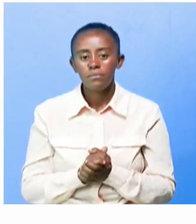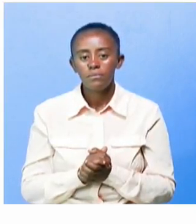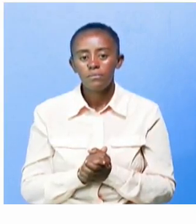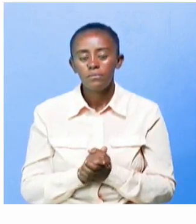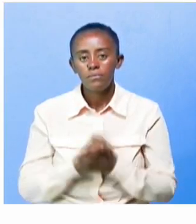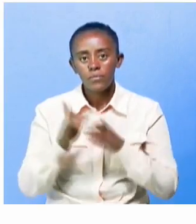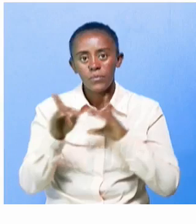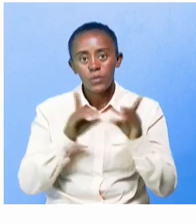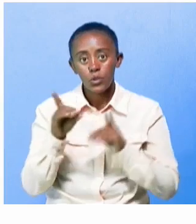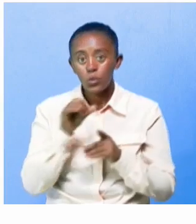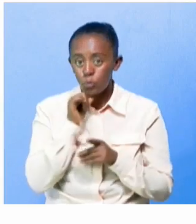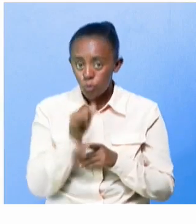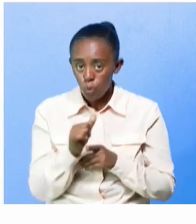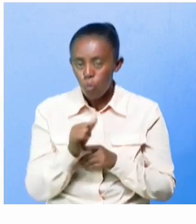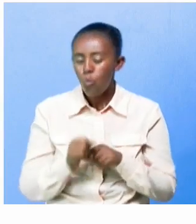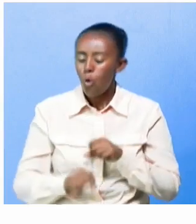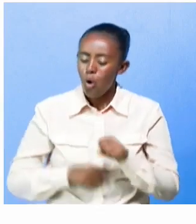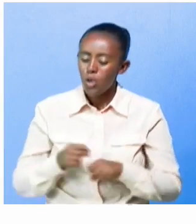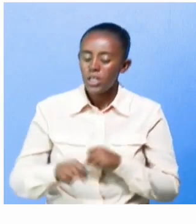don't worry.